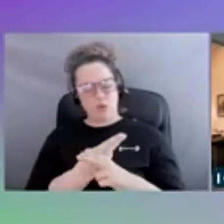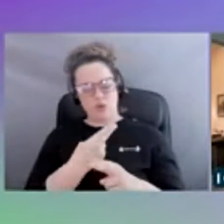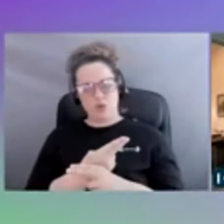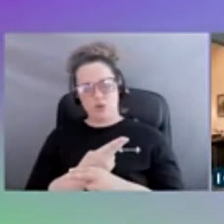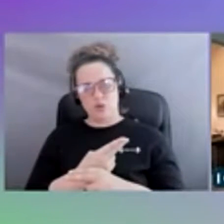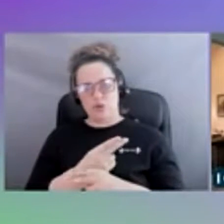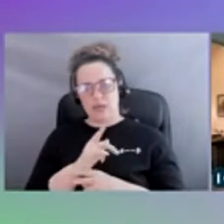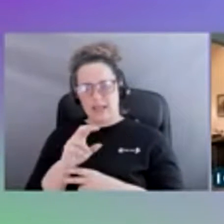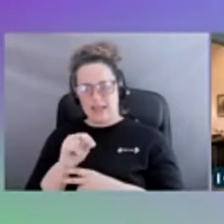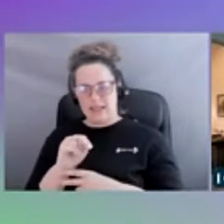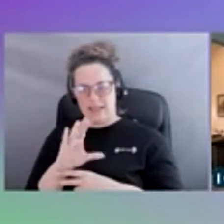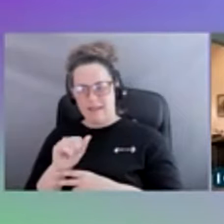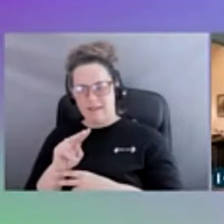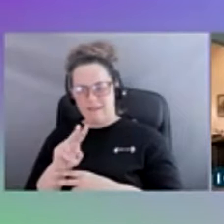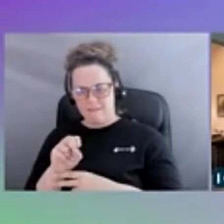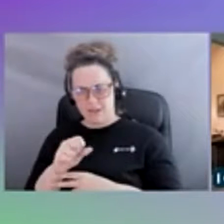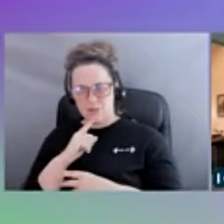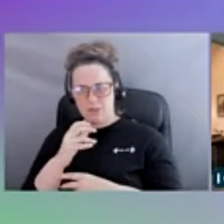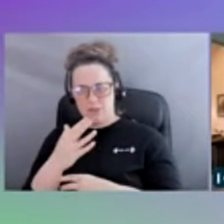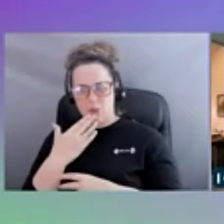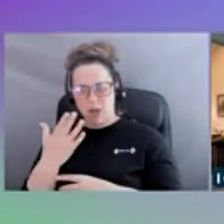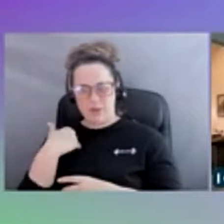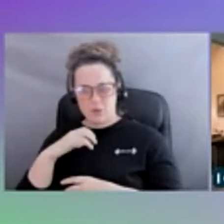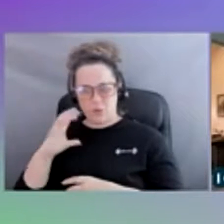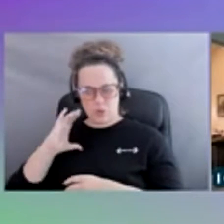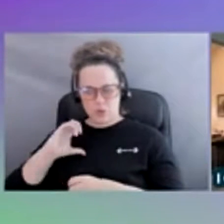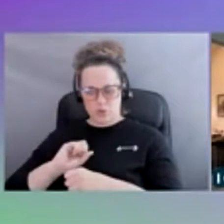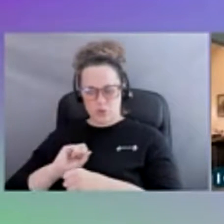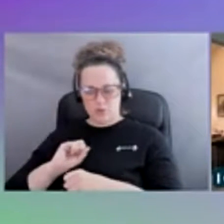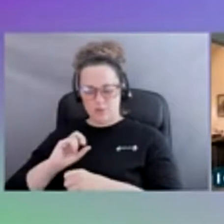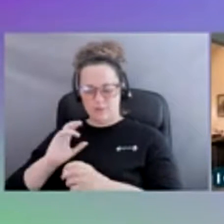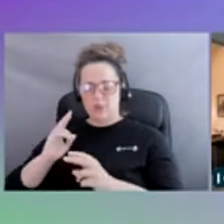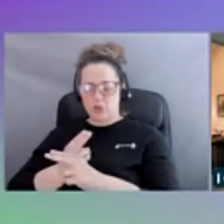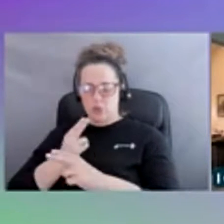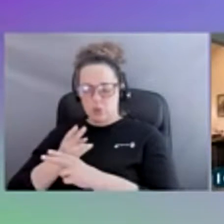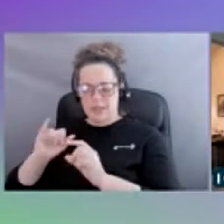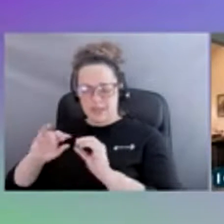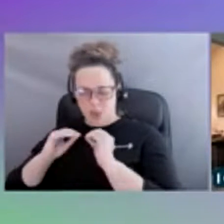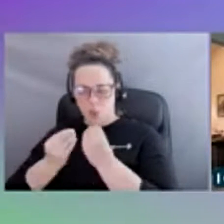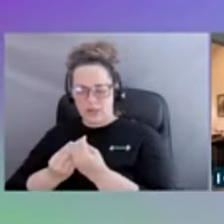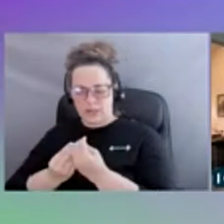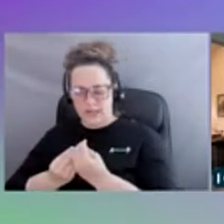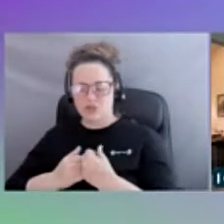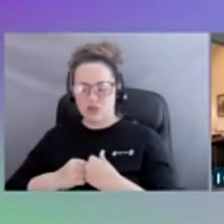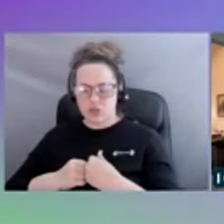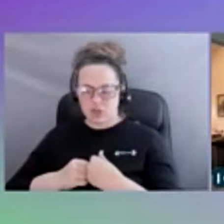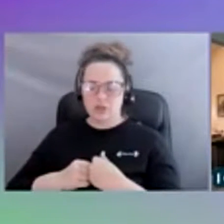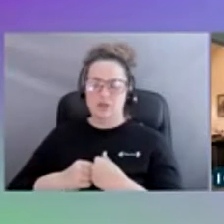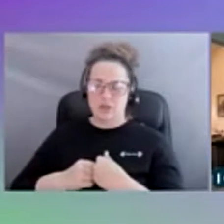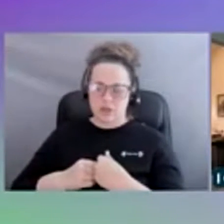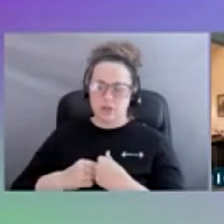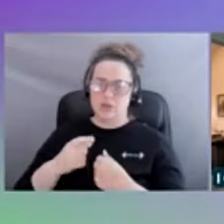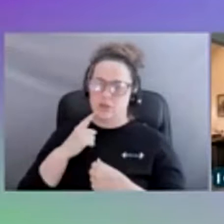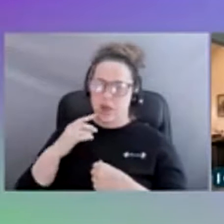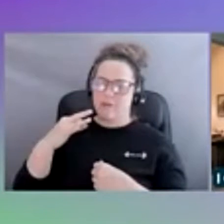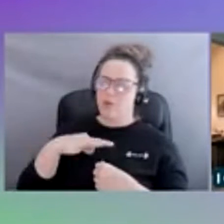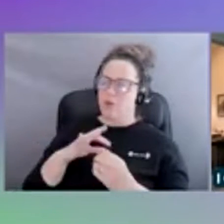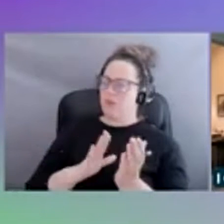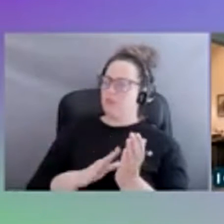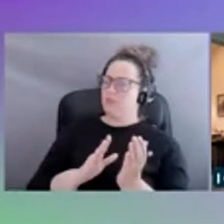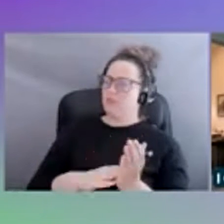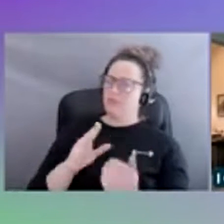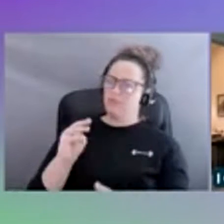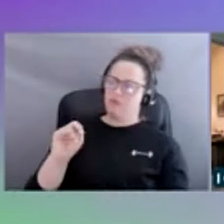Lean Canvas really well because that was what we were using in that organization. So yeah, it's I've got to give credit to Maria for that